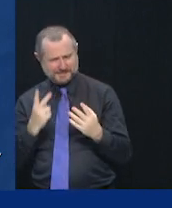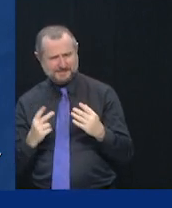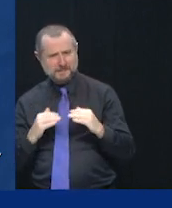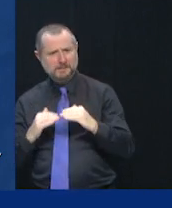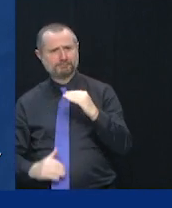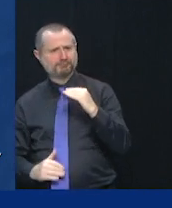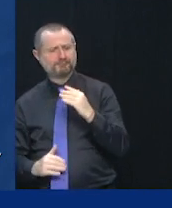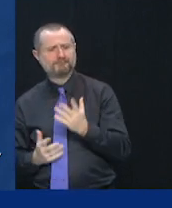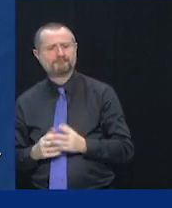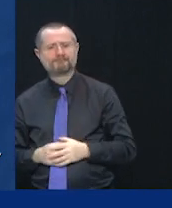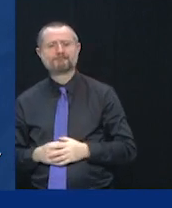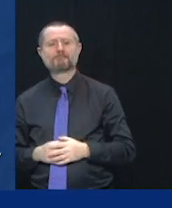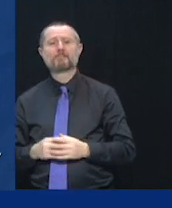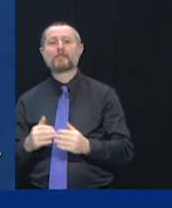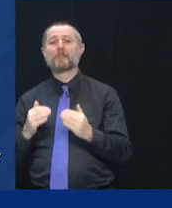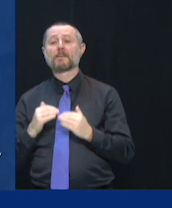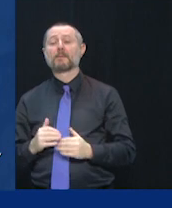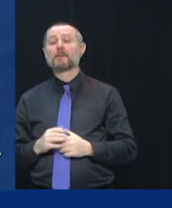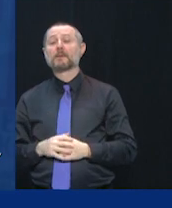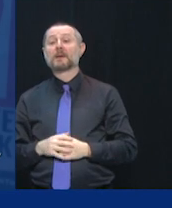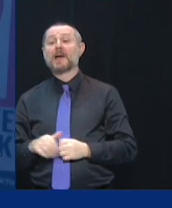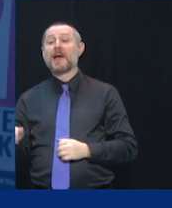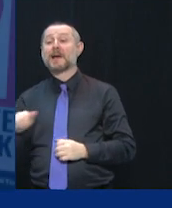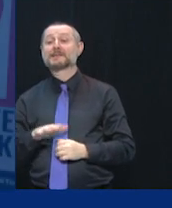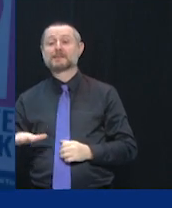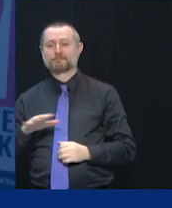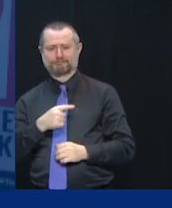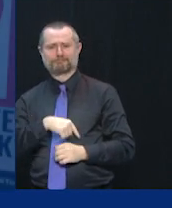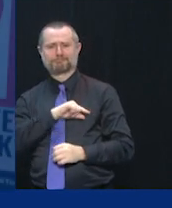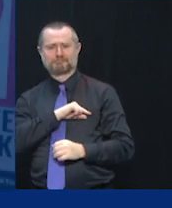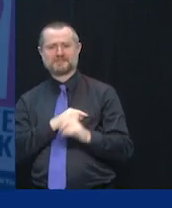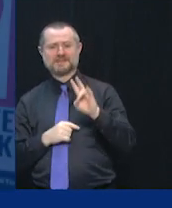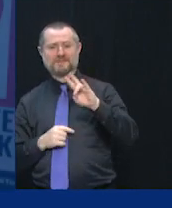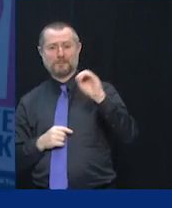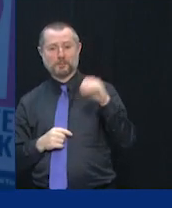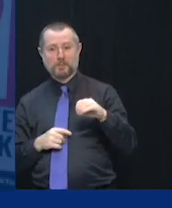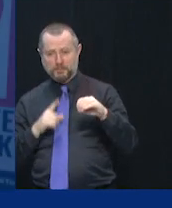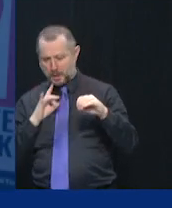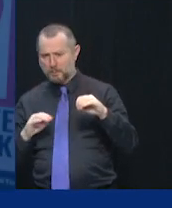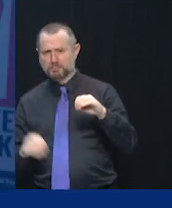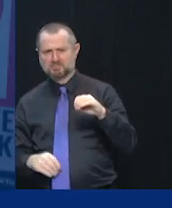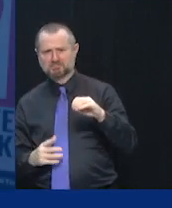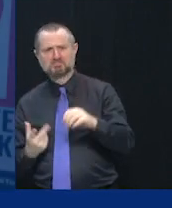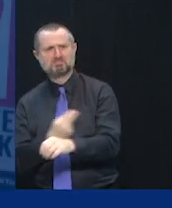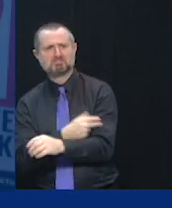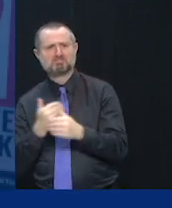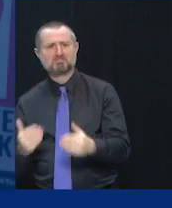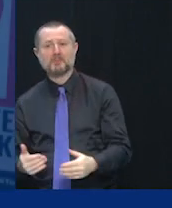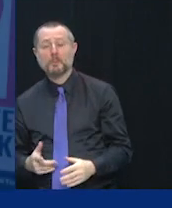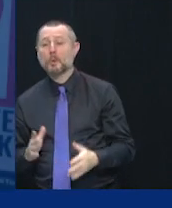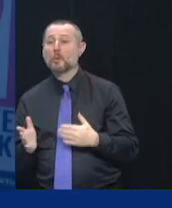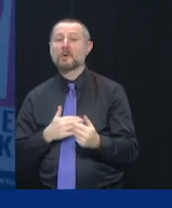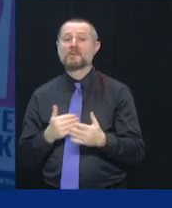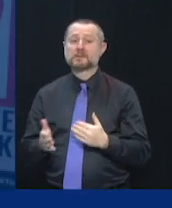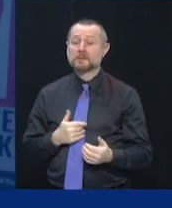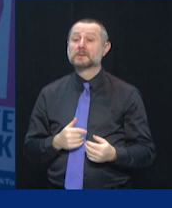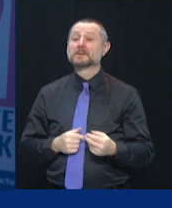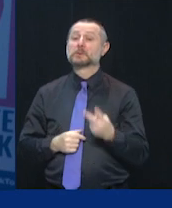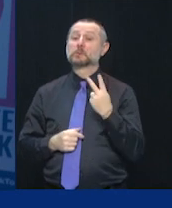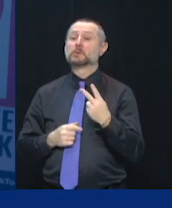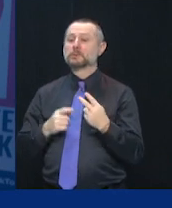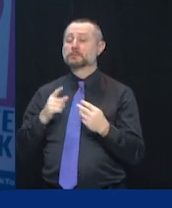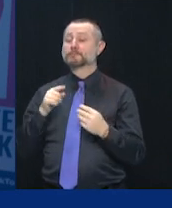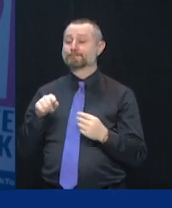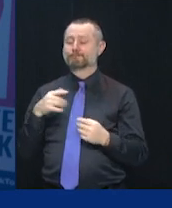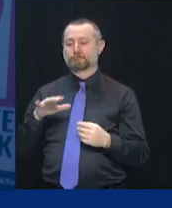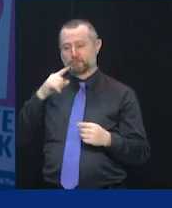also with the over 65. Asian population just about where they should be. So we have challenges in reaching the Black community.